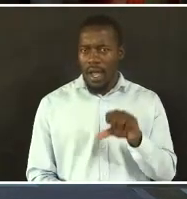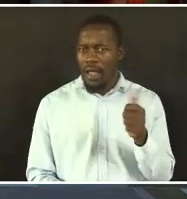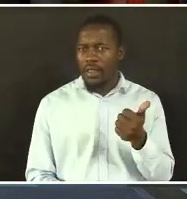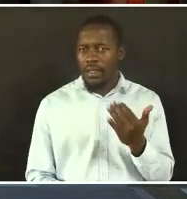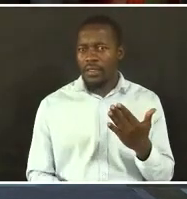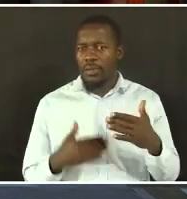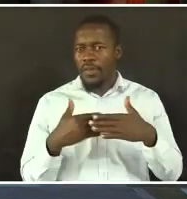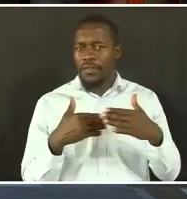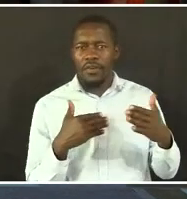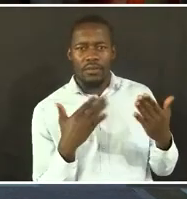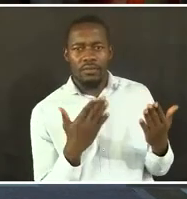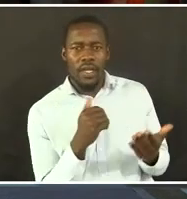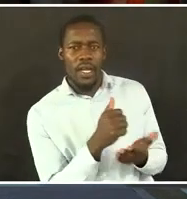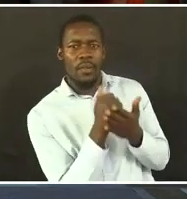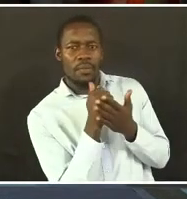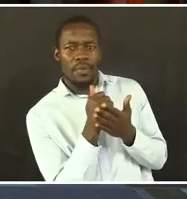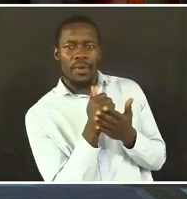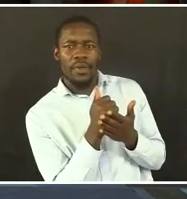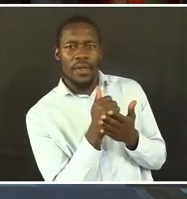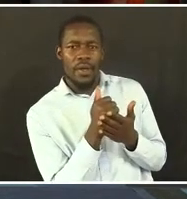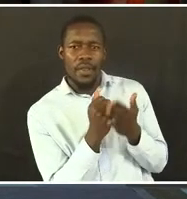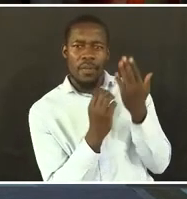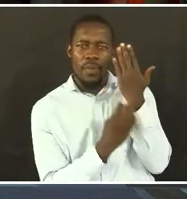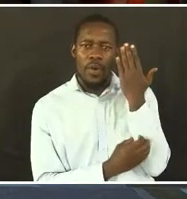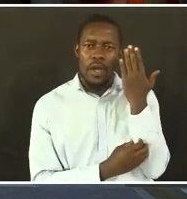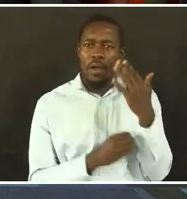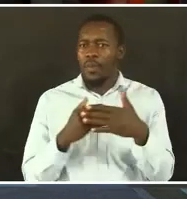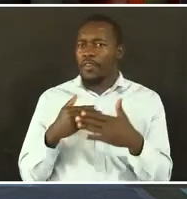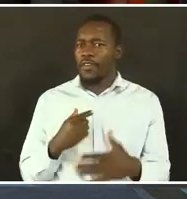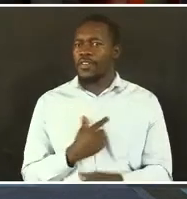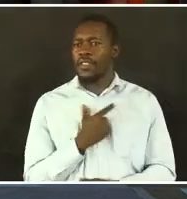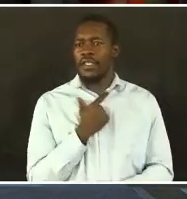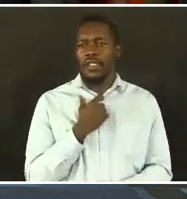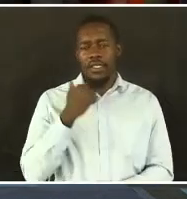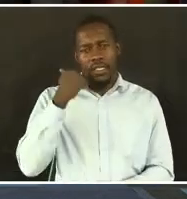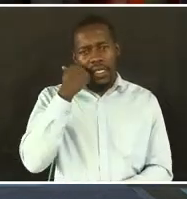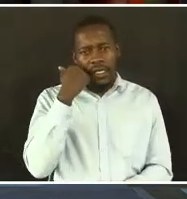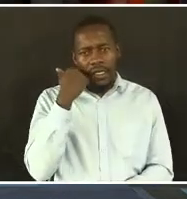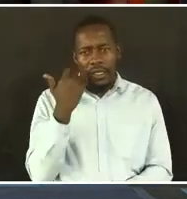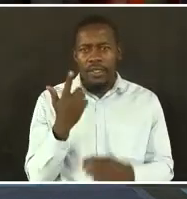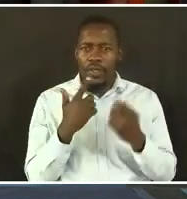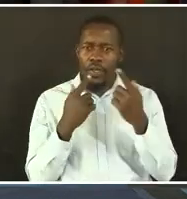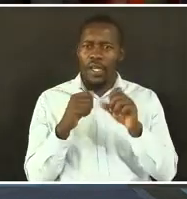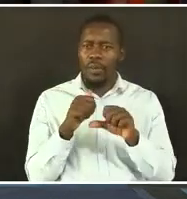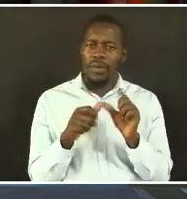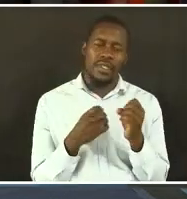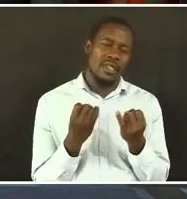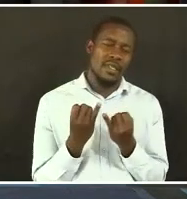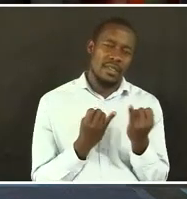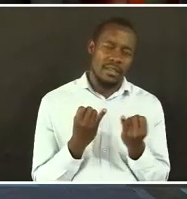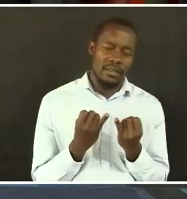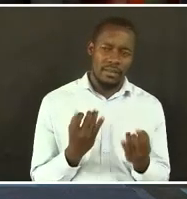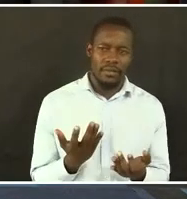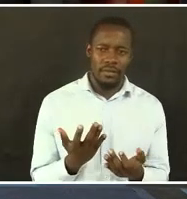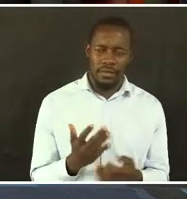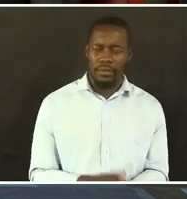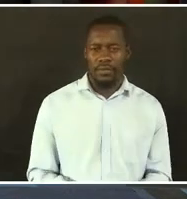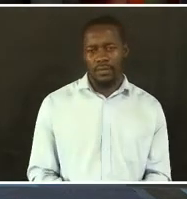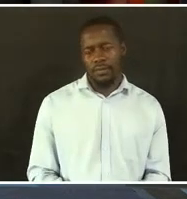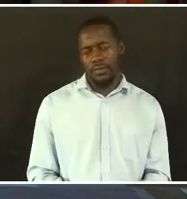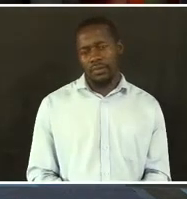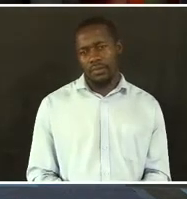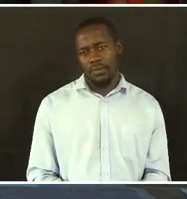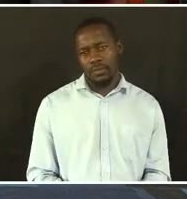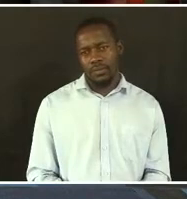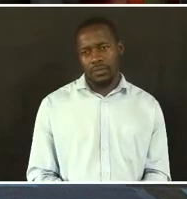but are we able to... You see, it's one thing for you to tell me that it's the Sabbath, because that is the truth. But you can't